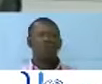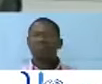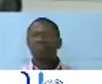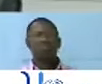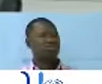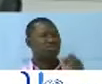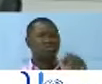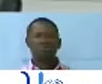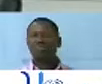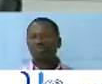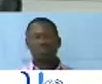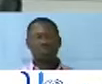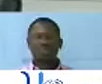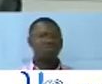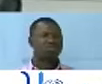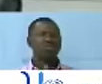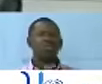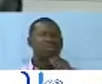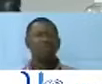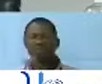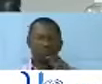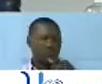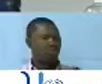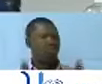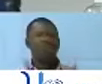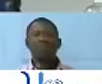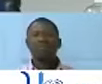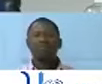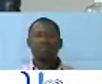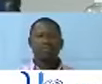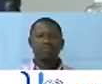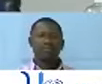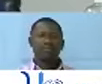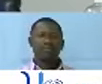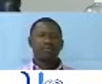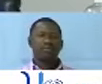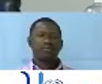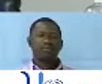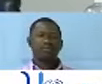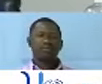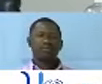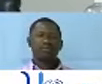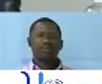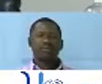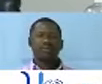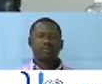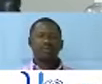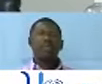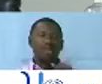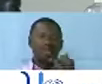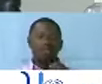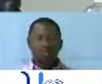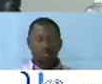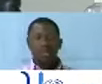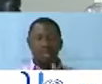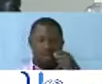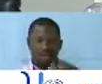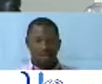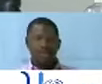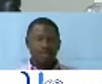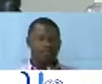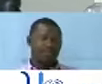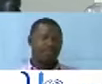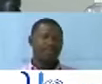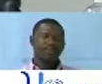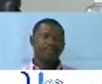reprehensible. Indeed, in your own words, reprehensible, unethical. Yeah, that was on the letter, yes. And you